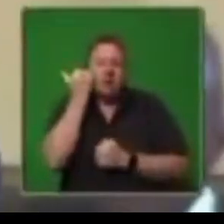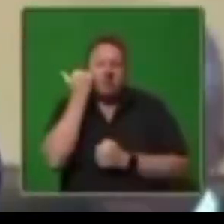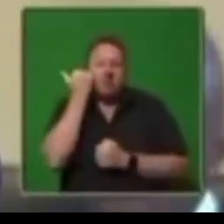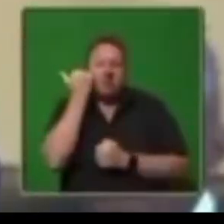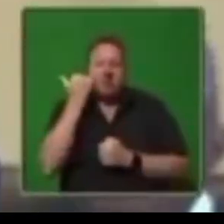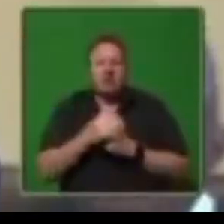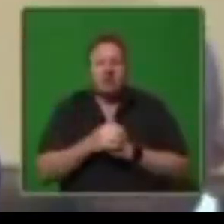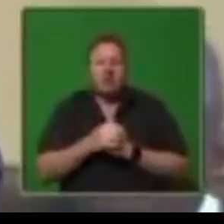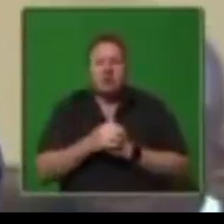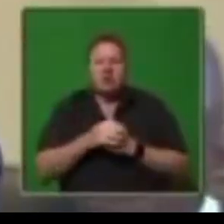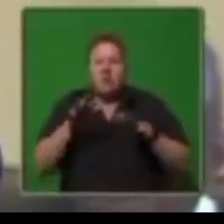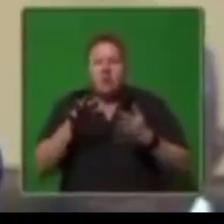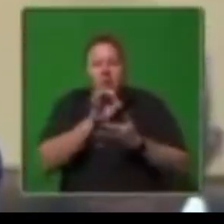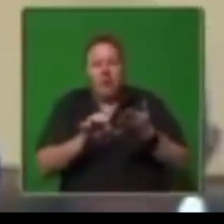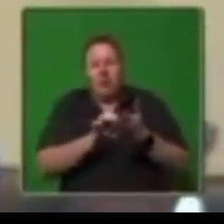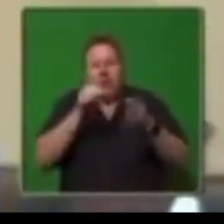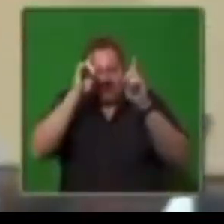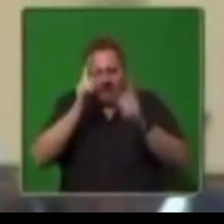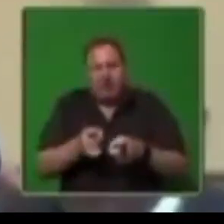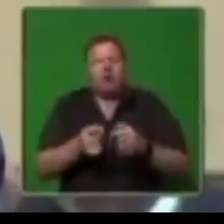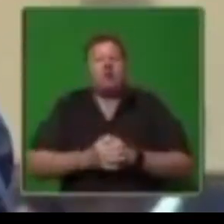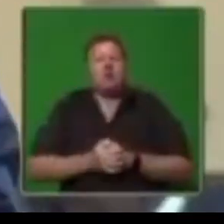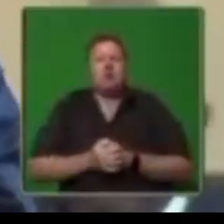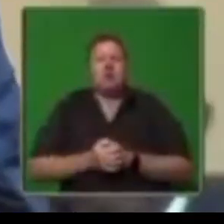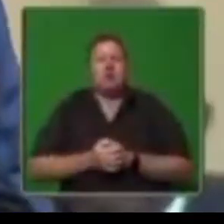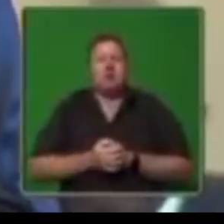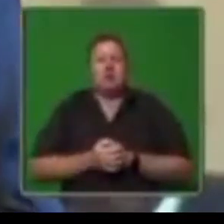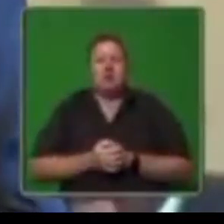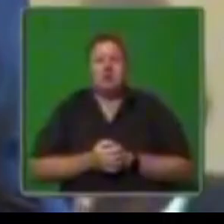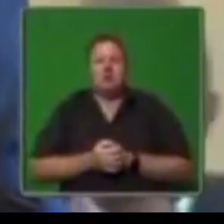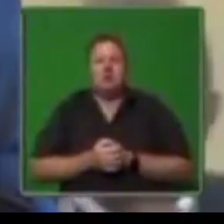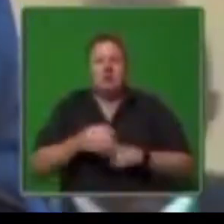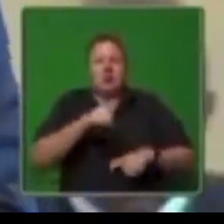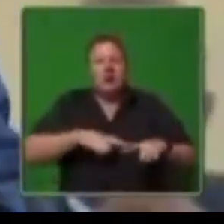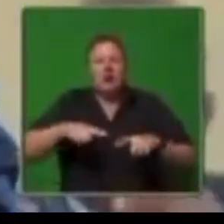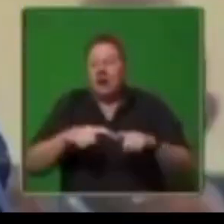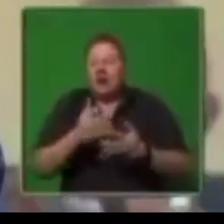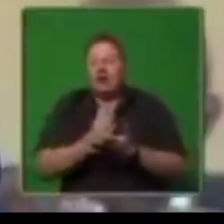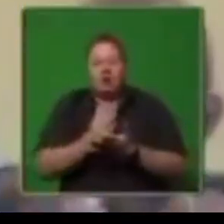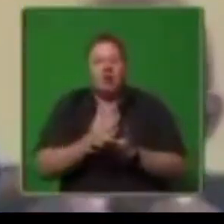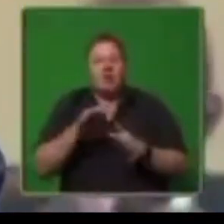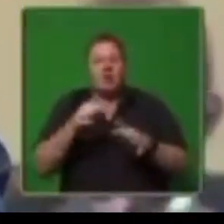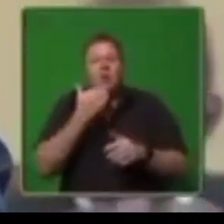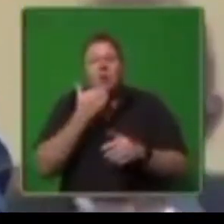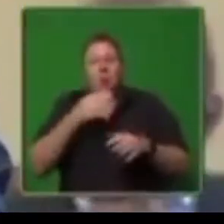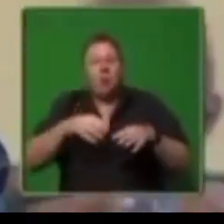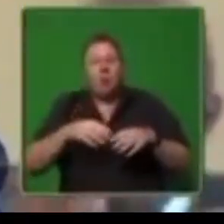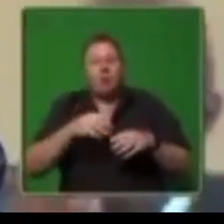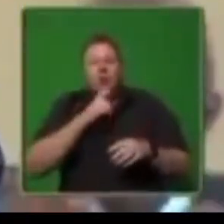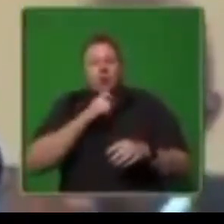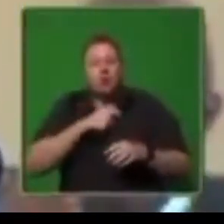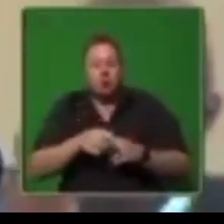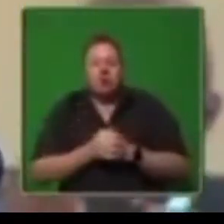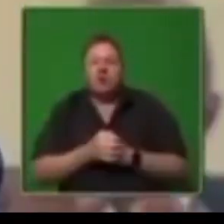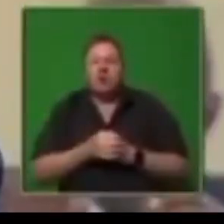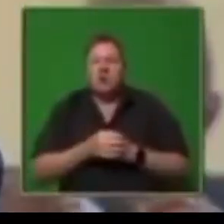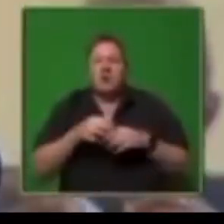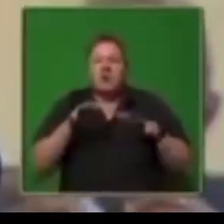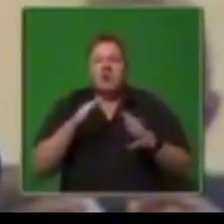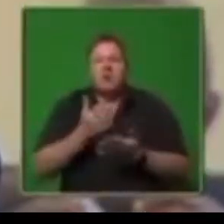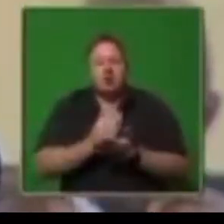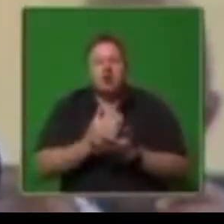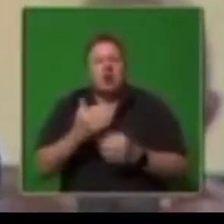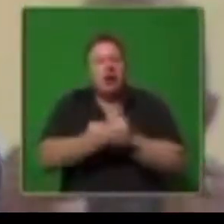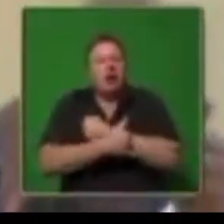founded on the will of the people of South Africa, where the land is shared among those who work it, where the people share in the